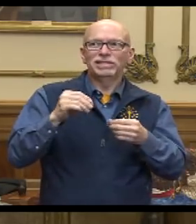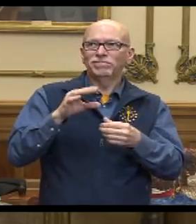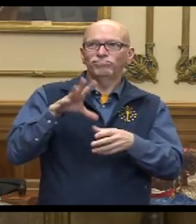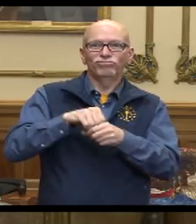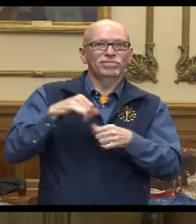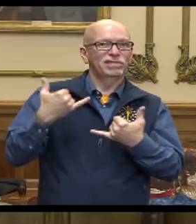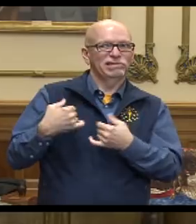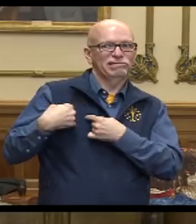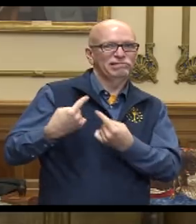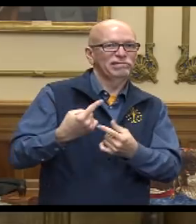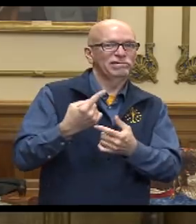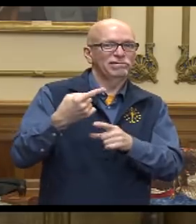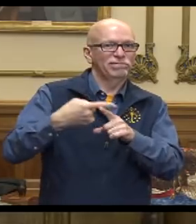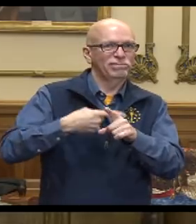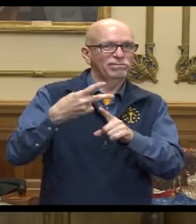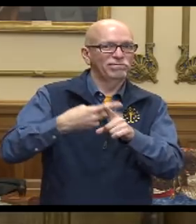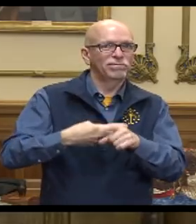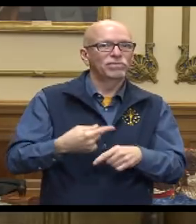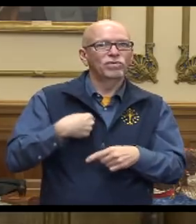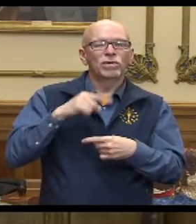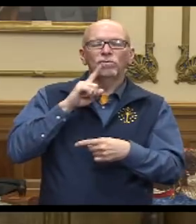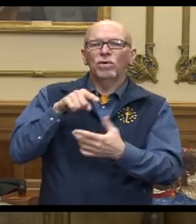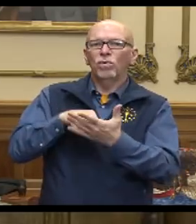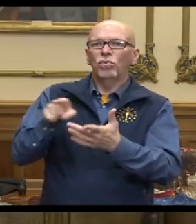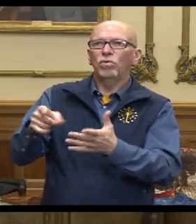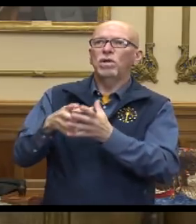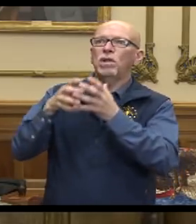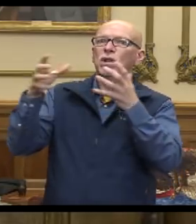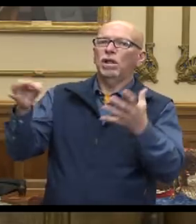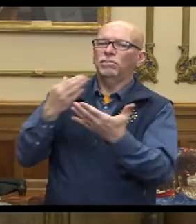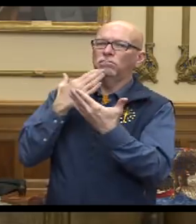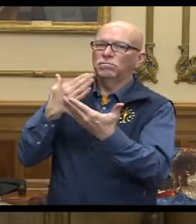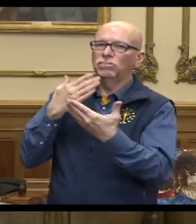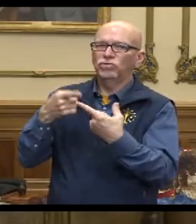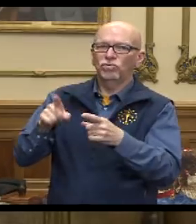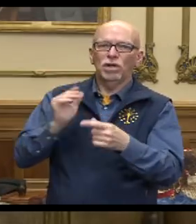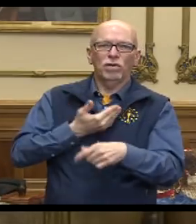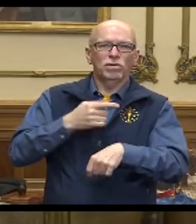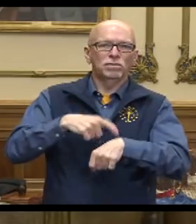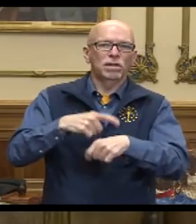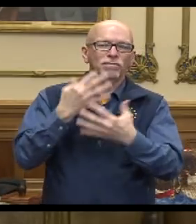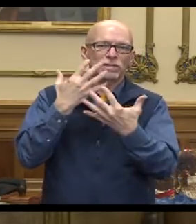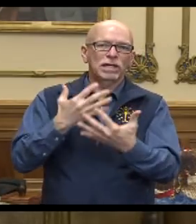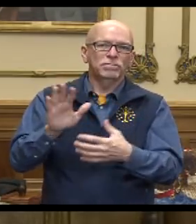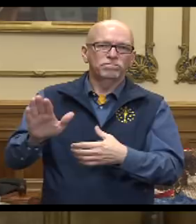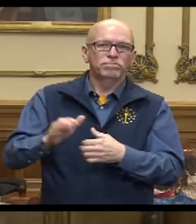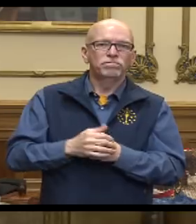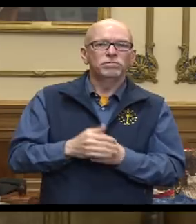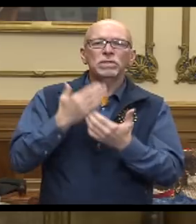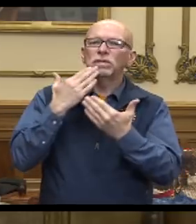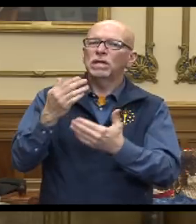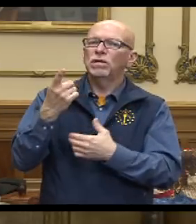times. We owe her a debt of gratitude in this time of sorrow. Thank you, Dr. Box.